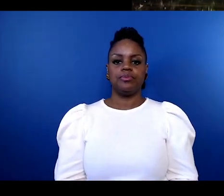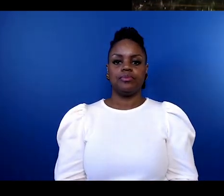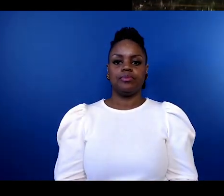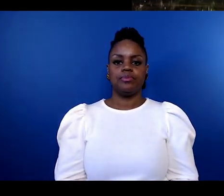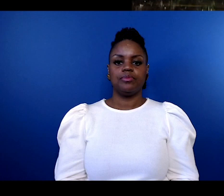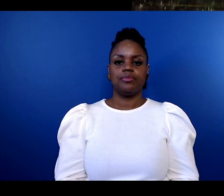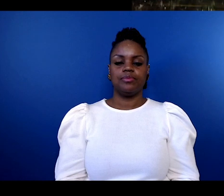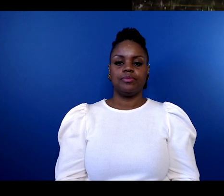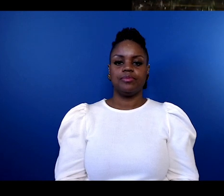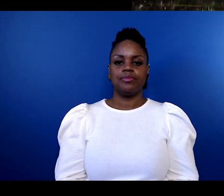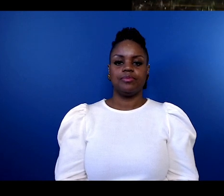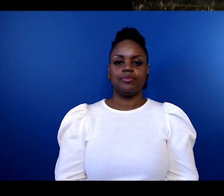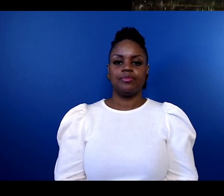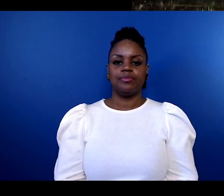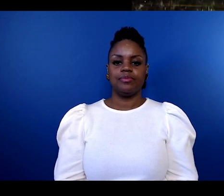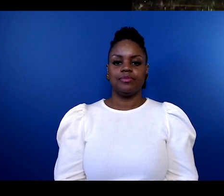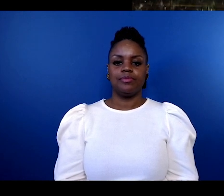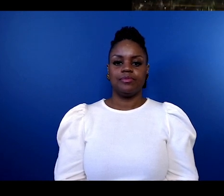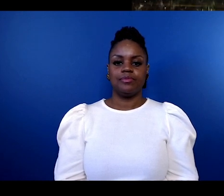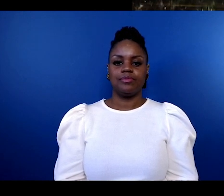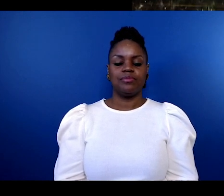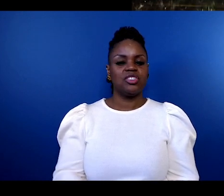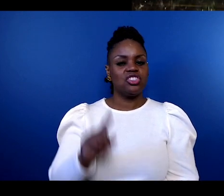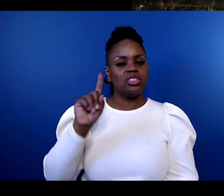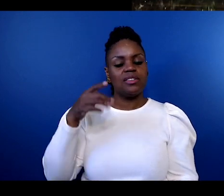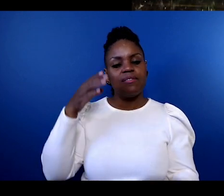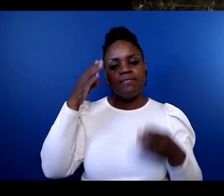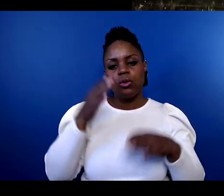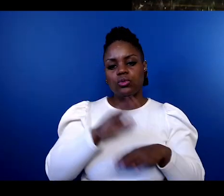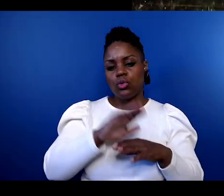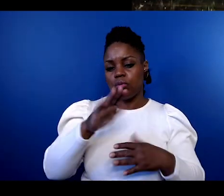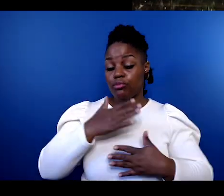Then bring the hands down into prayer over the heart.